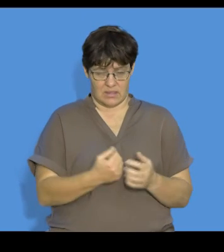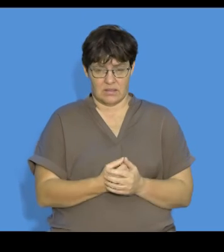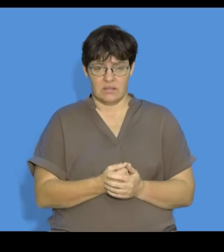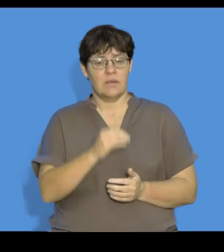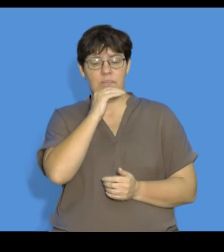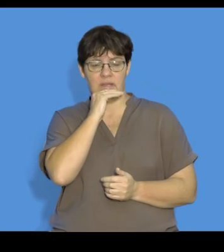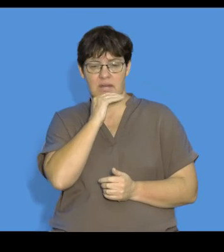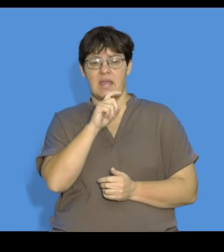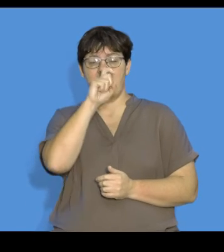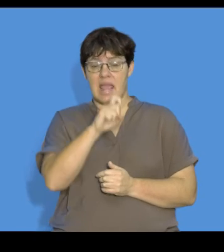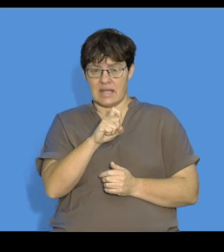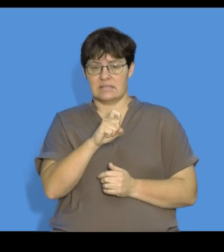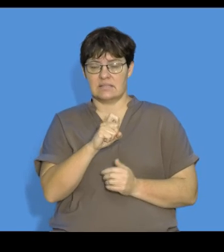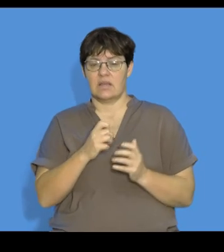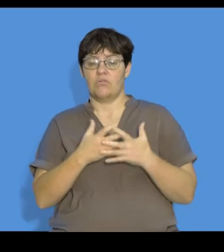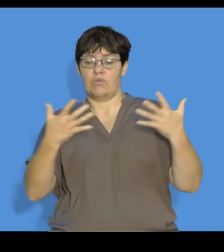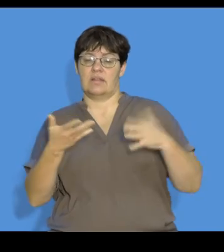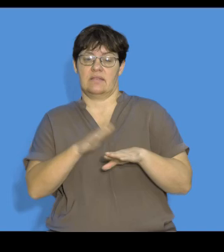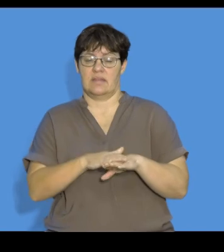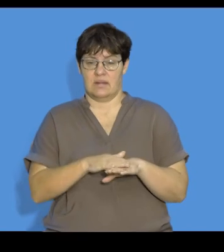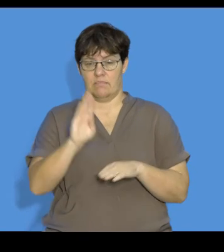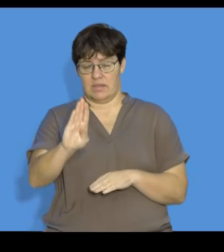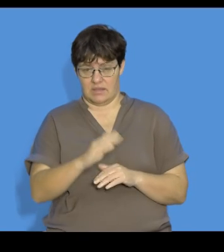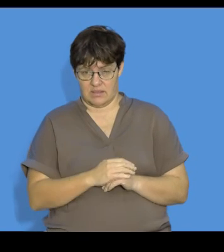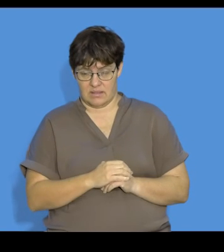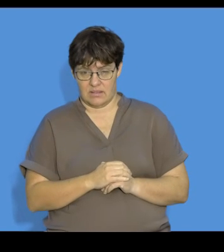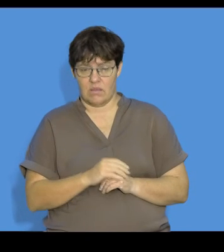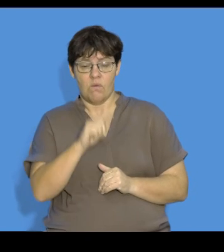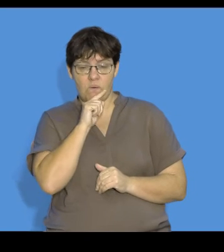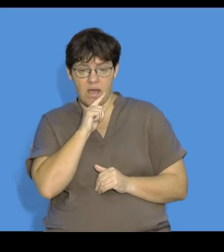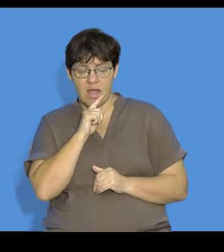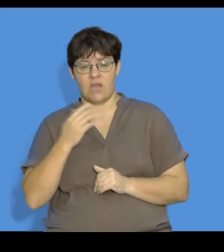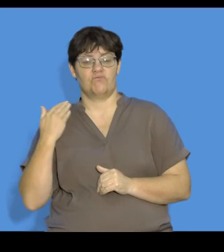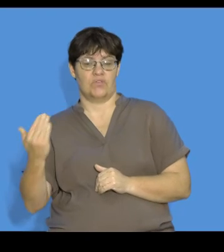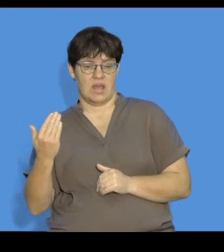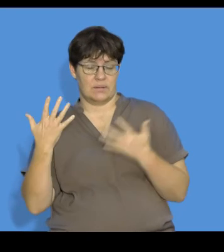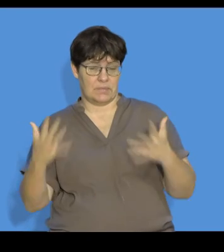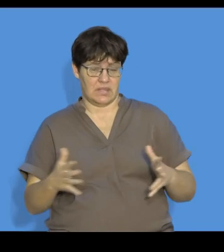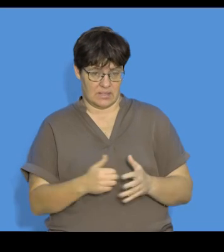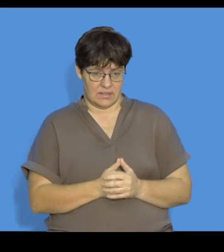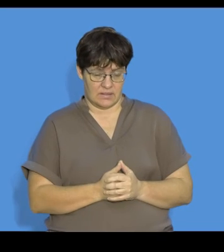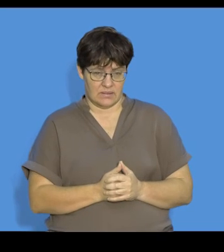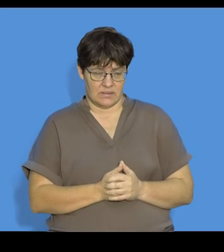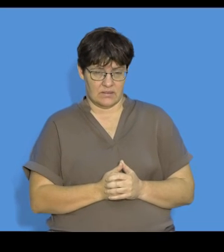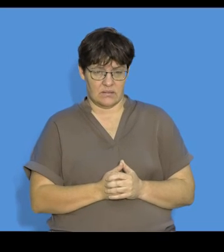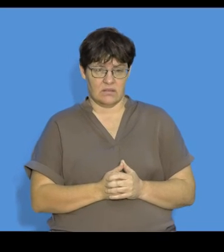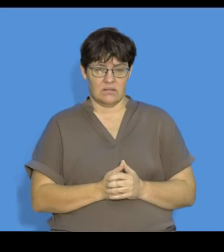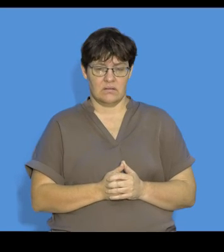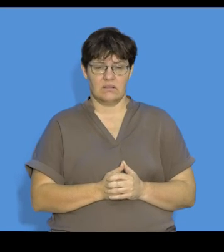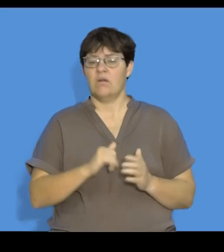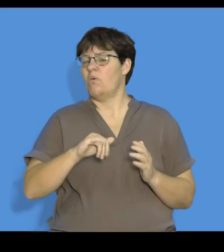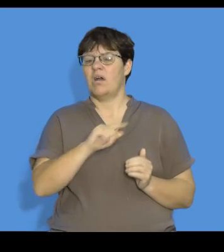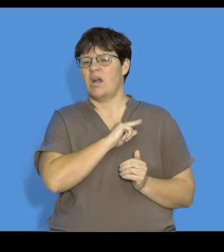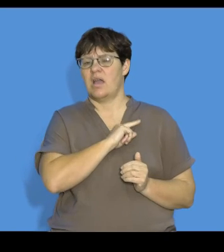rather, it will be X must be greater than B, because it's on the right-hand side of that, right? So